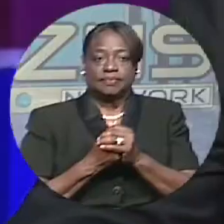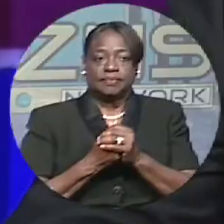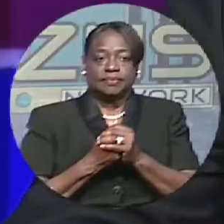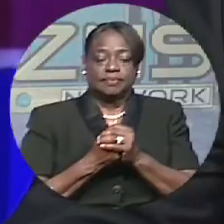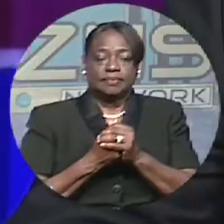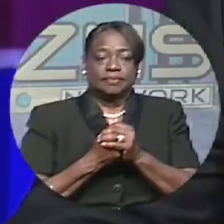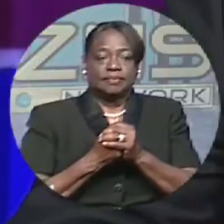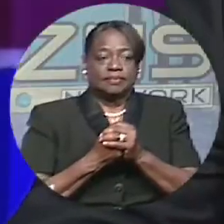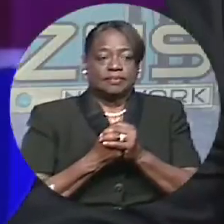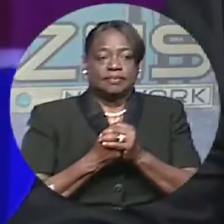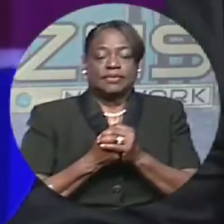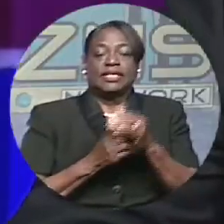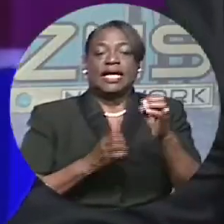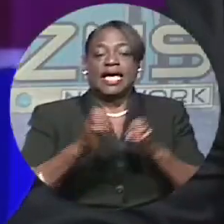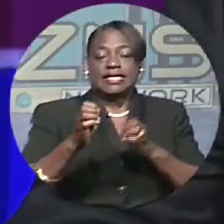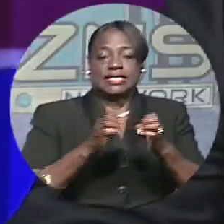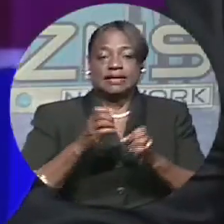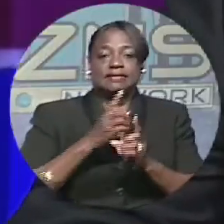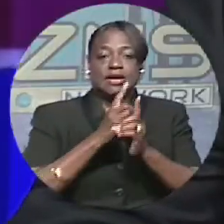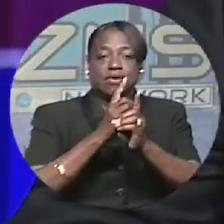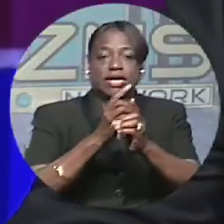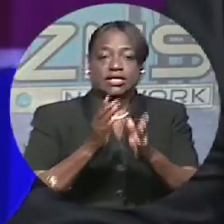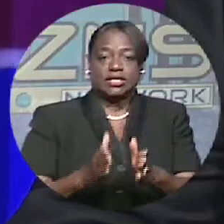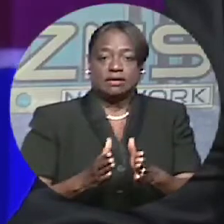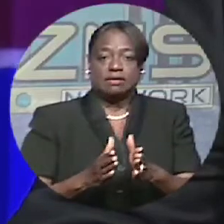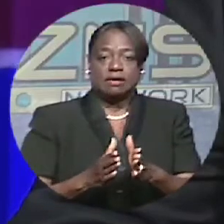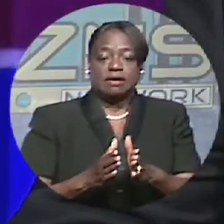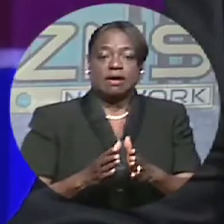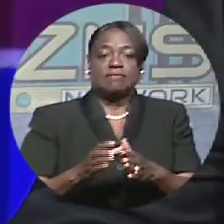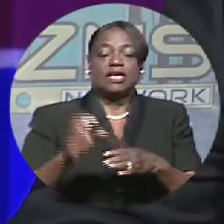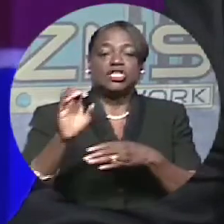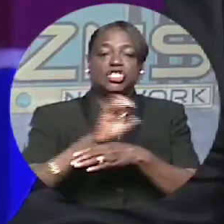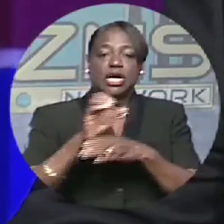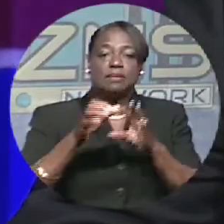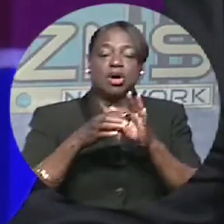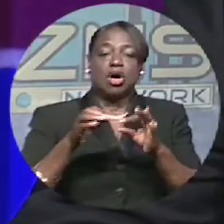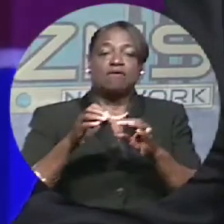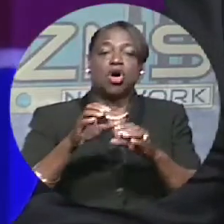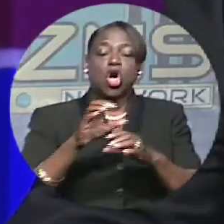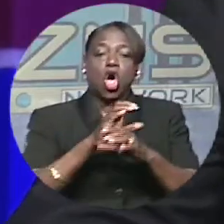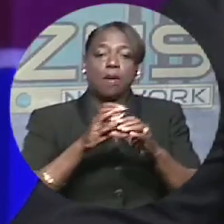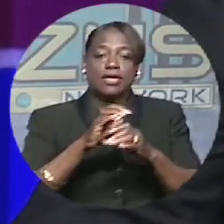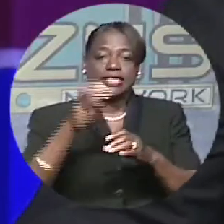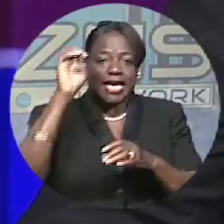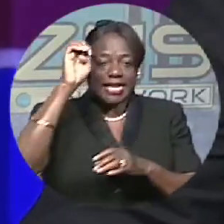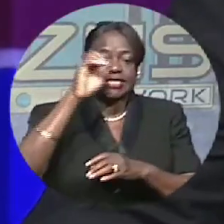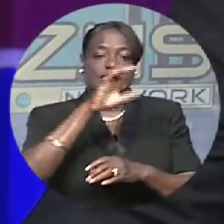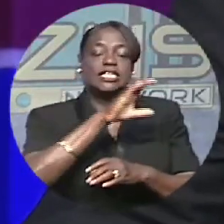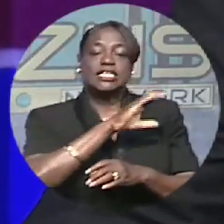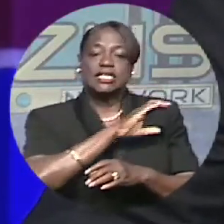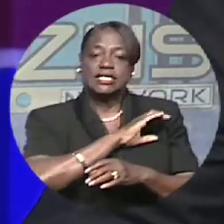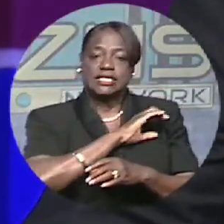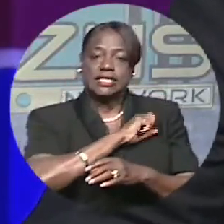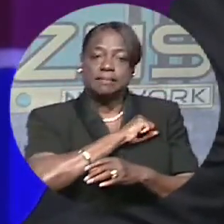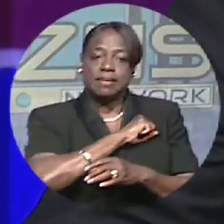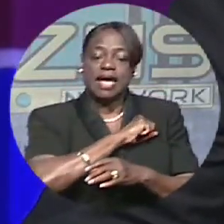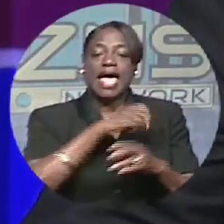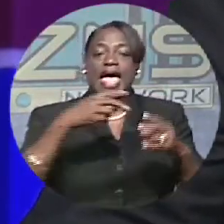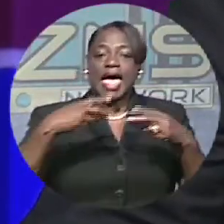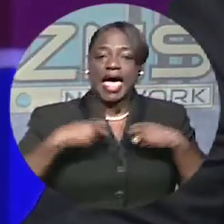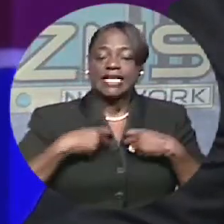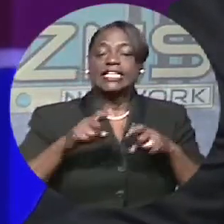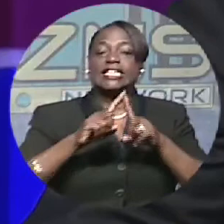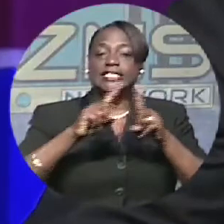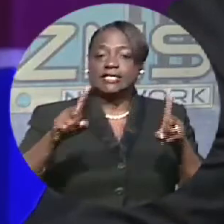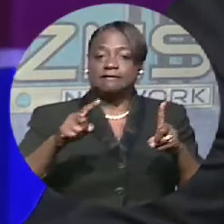News. Executive Director of the Bahamas Chamber of Commerce and Employers Confederation, Edison Sumner, shares a different view. He says